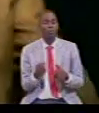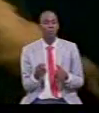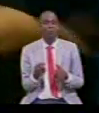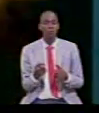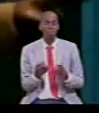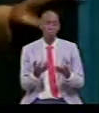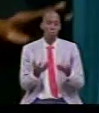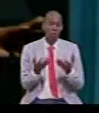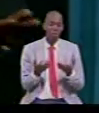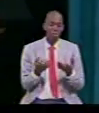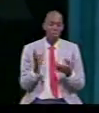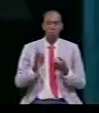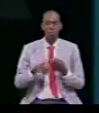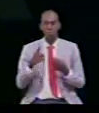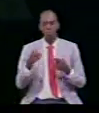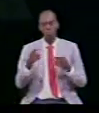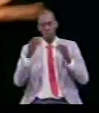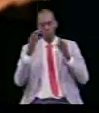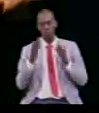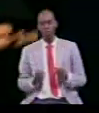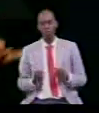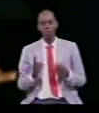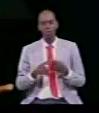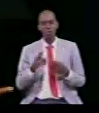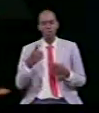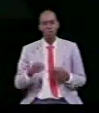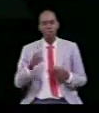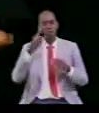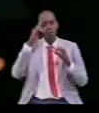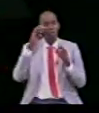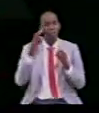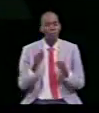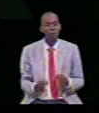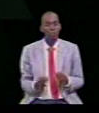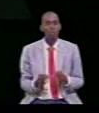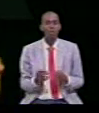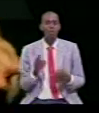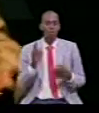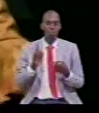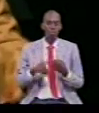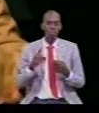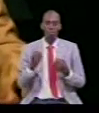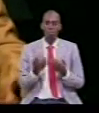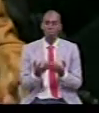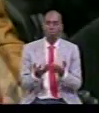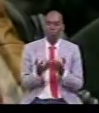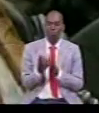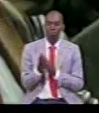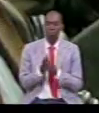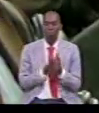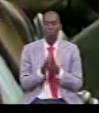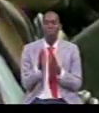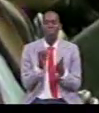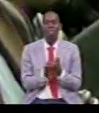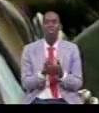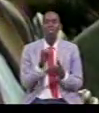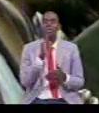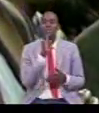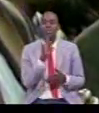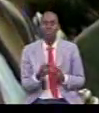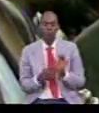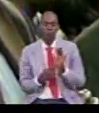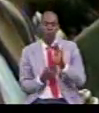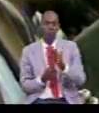decision, from the determination, from the desperation that is